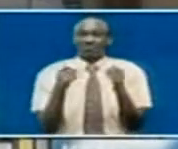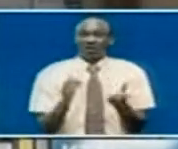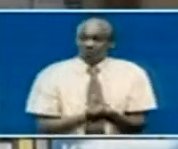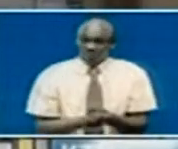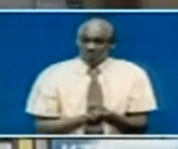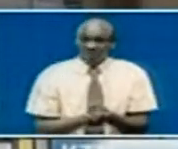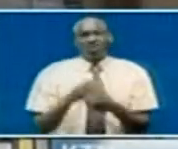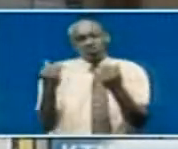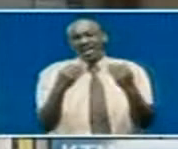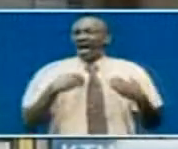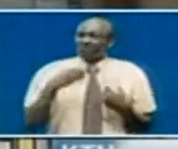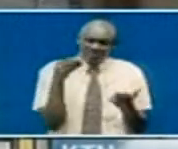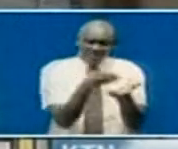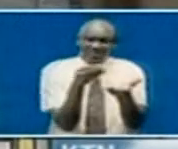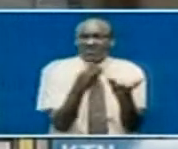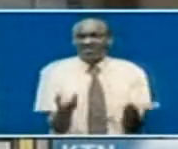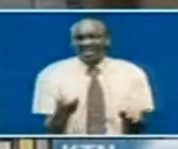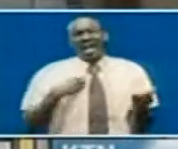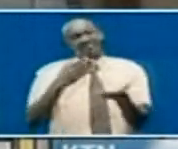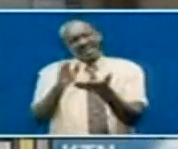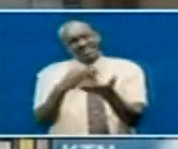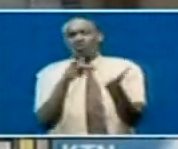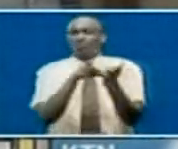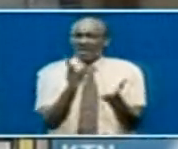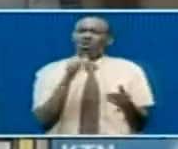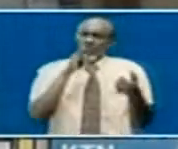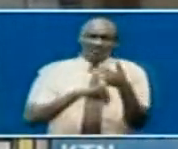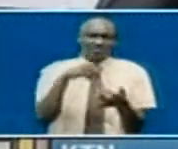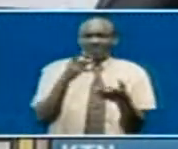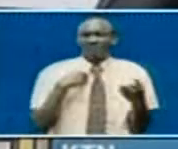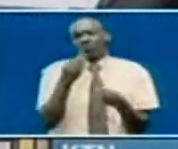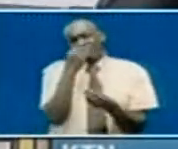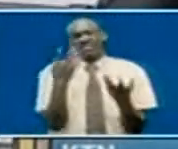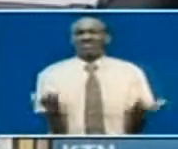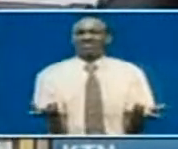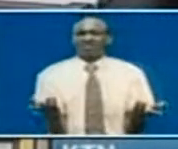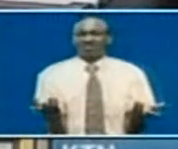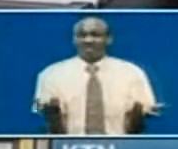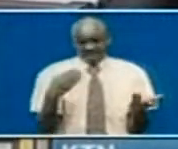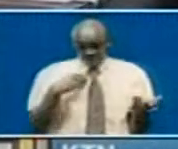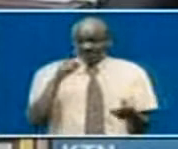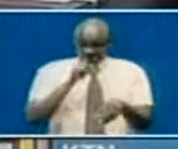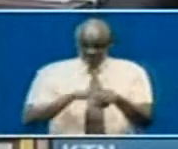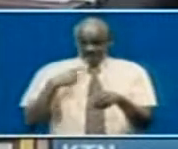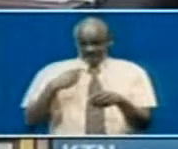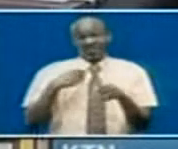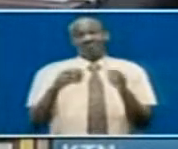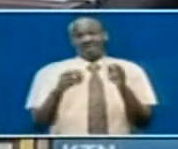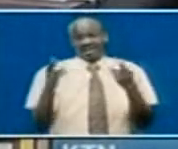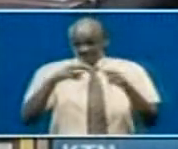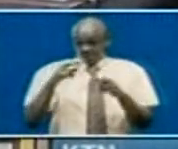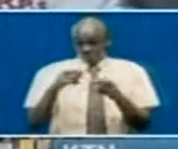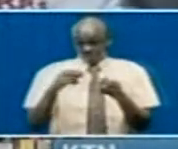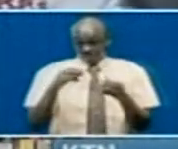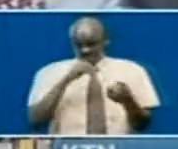They have children to feed. They have rent to pay. Their wives also have to eat. The delay in passing the Division of Revenue Bill occasioned by